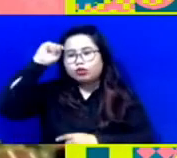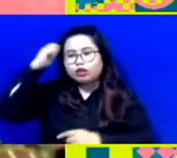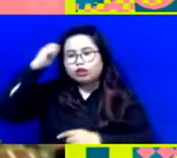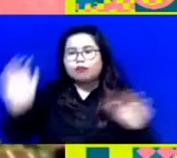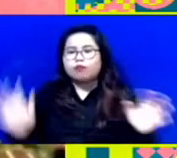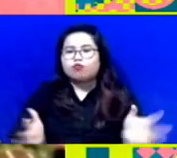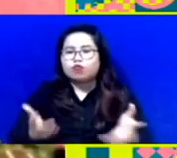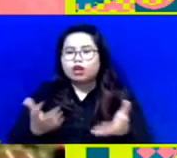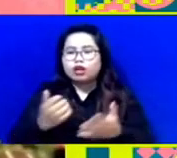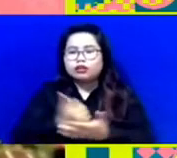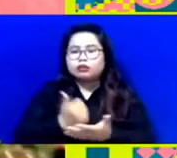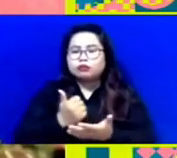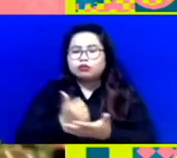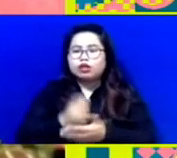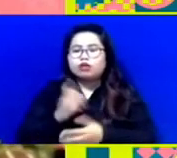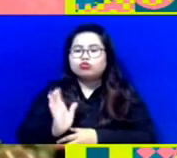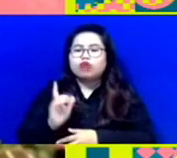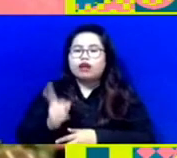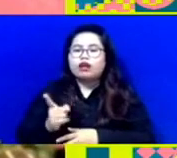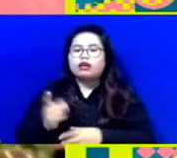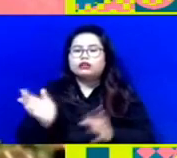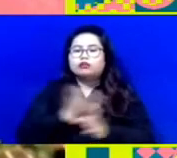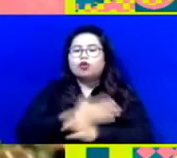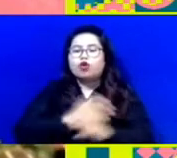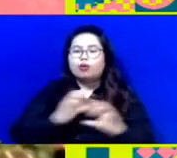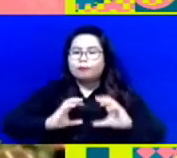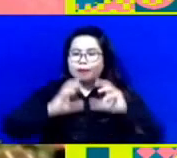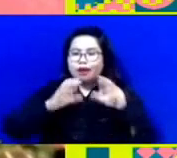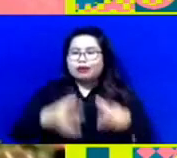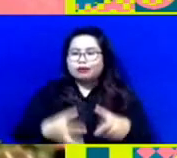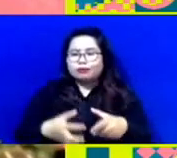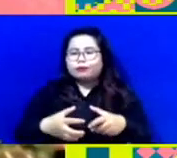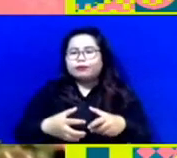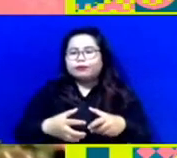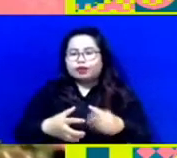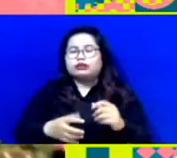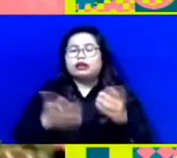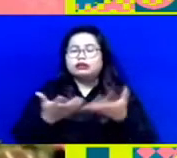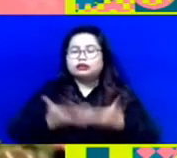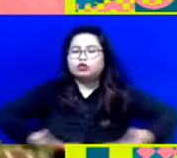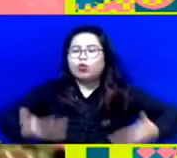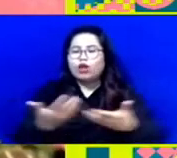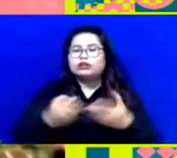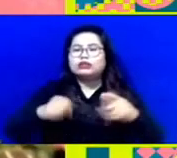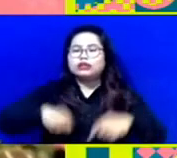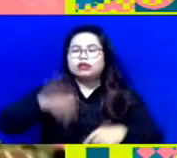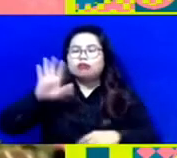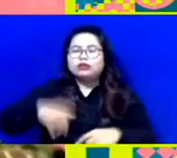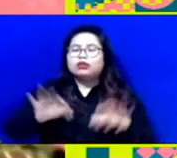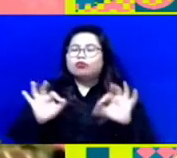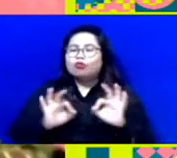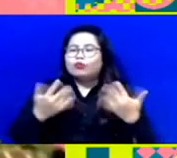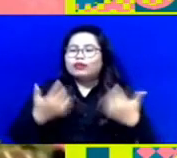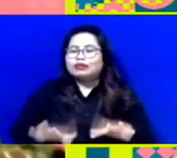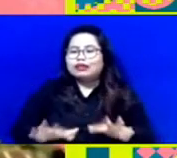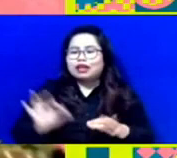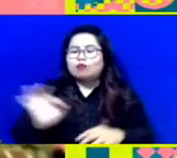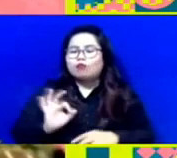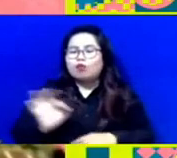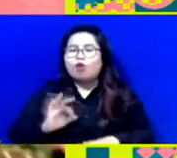yet were still left largely unresolved, including climate change, food and energy